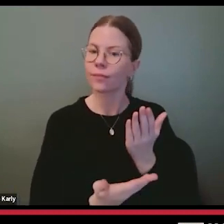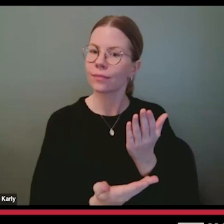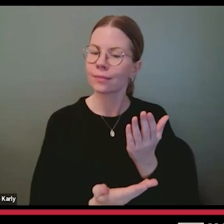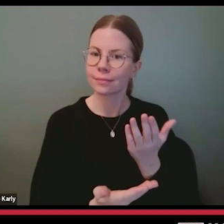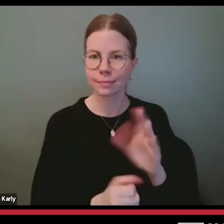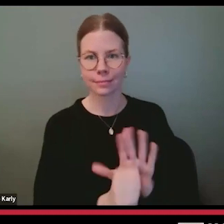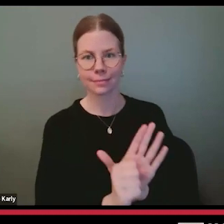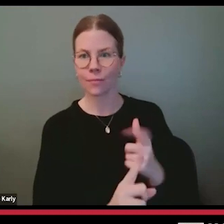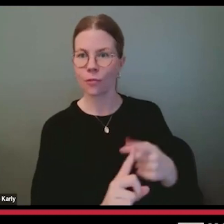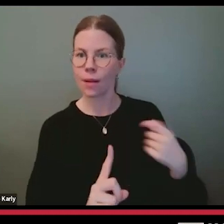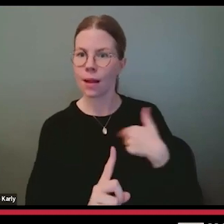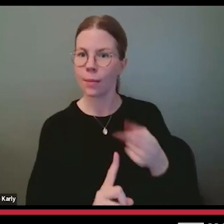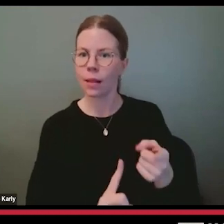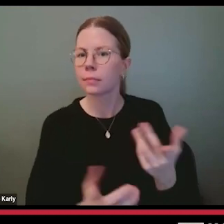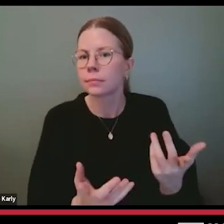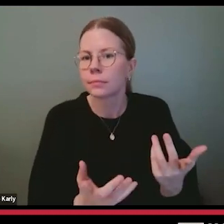good enough.